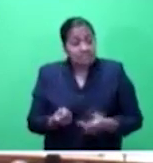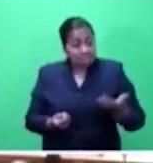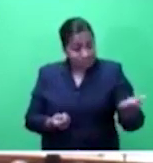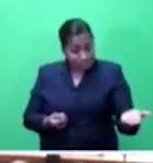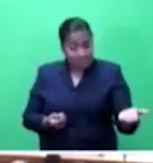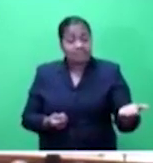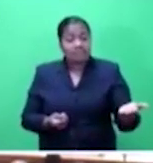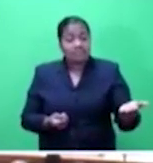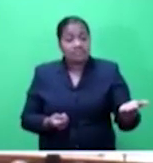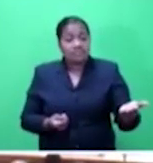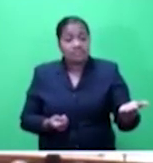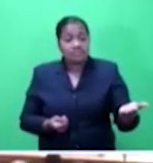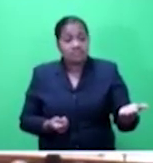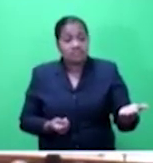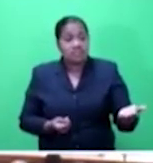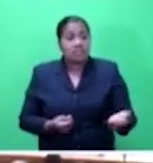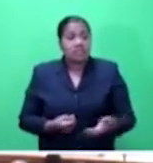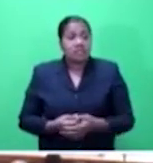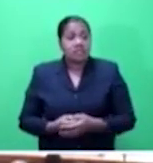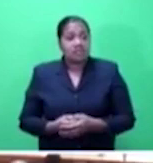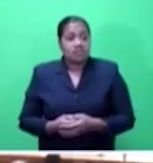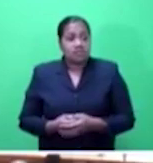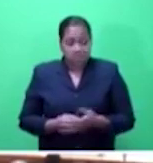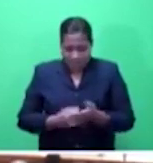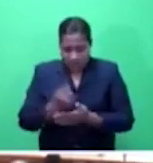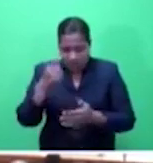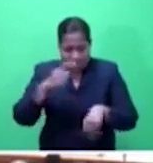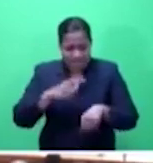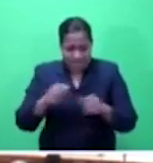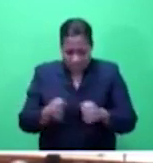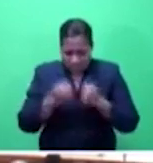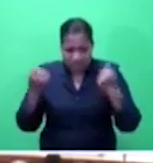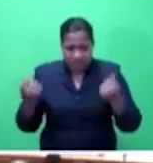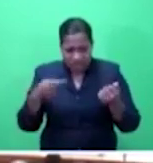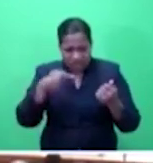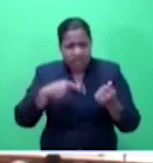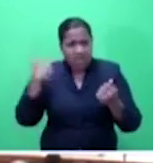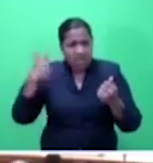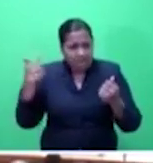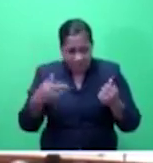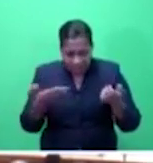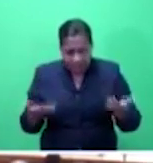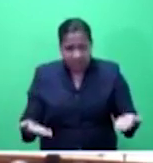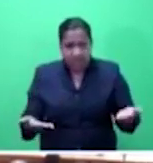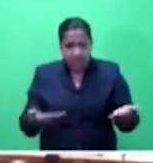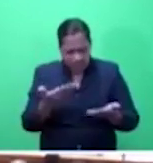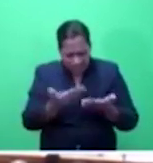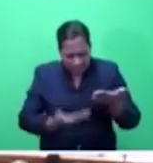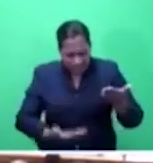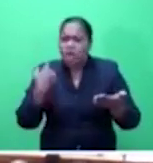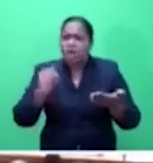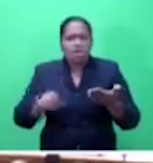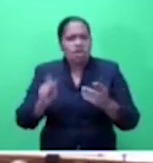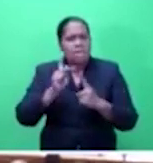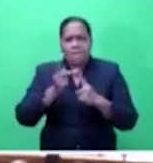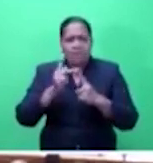article we penned for the Financial Times of London, one of the world's leading sources for economic views. There was no political agenda